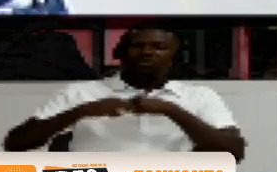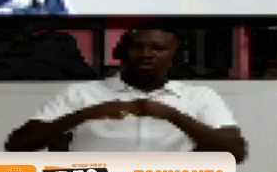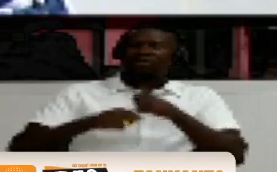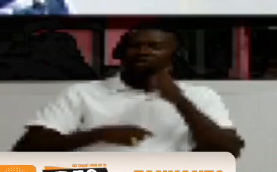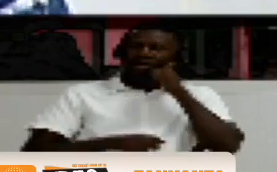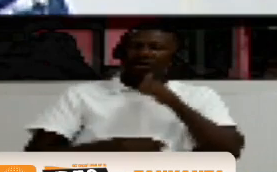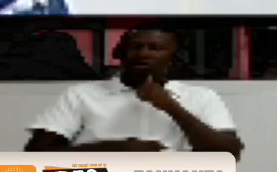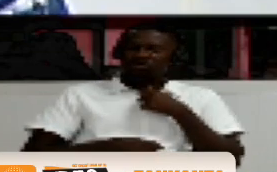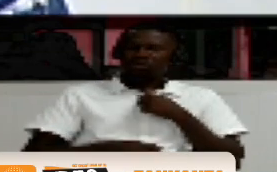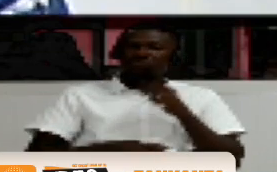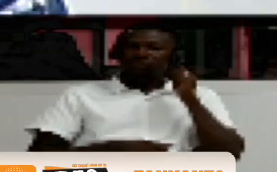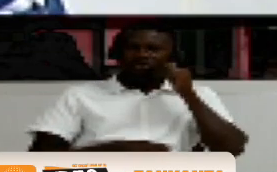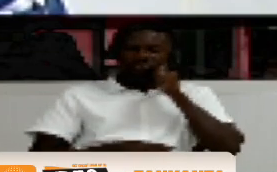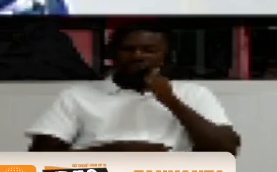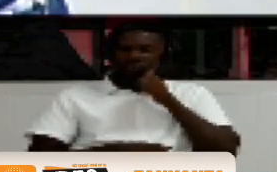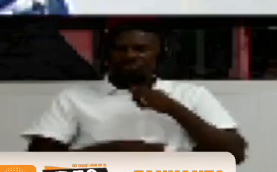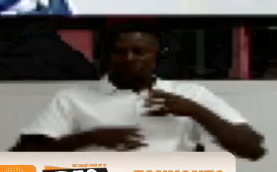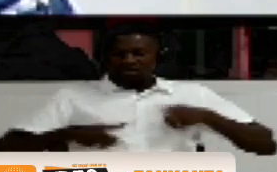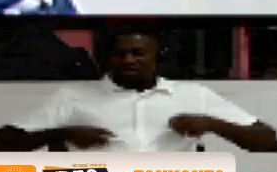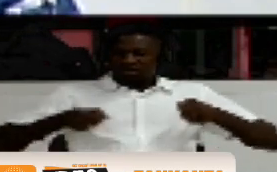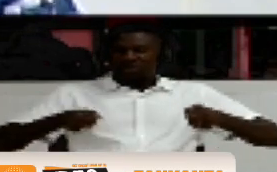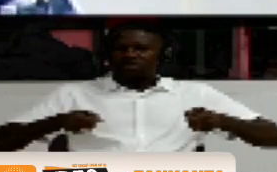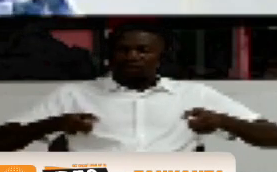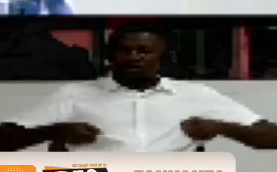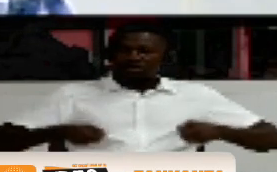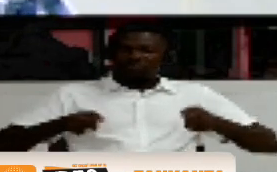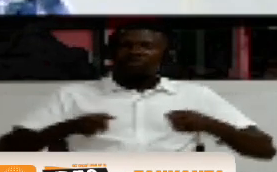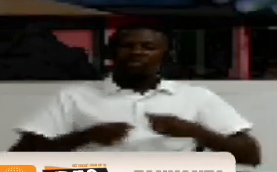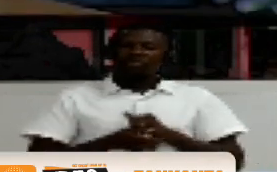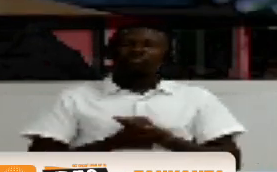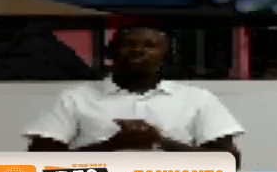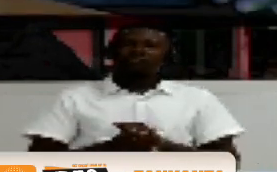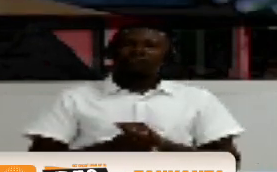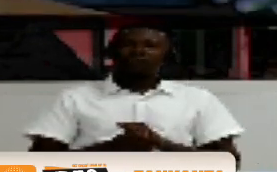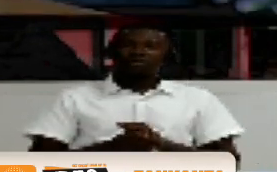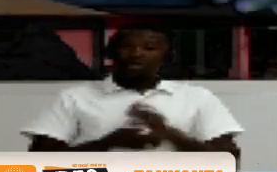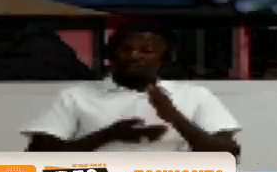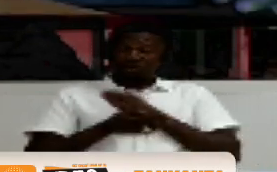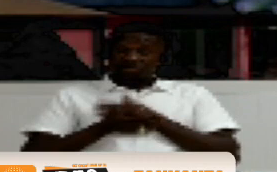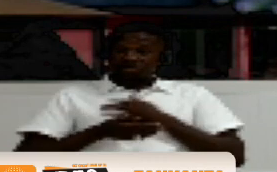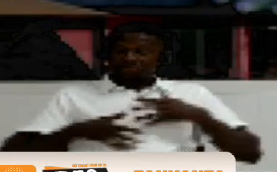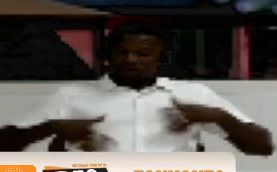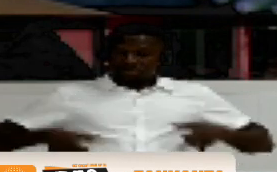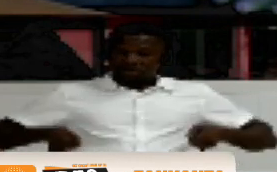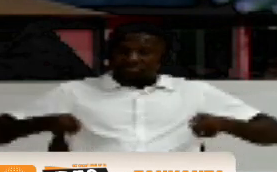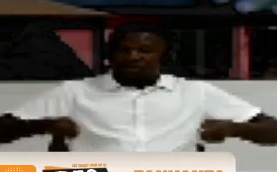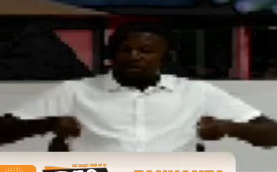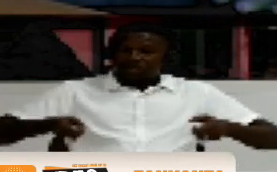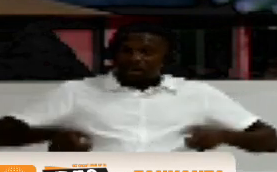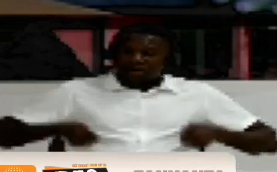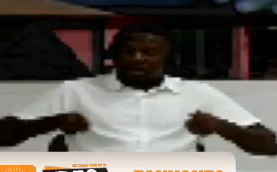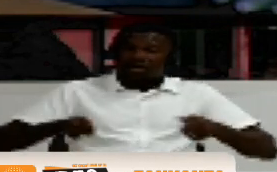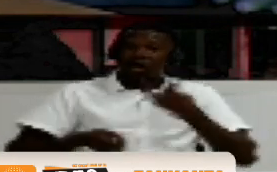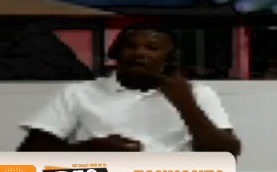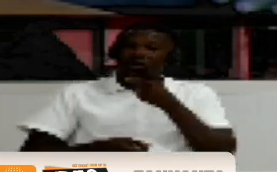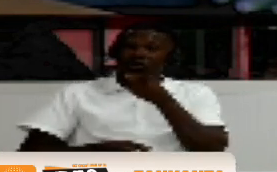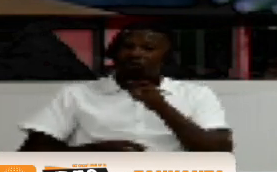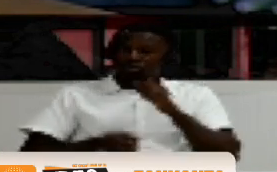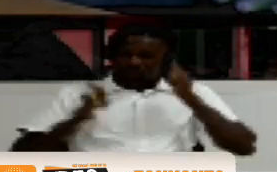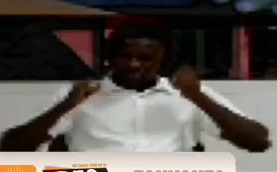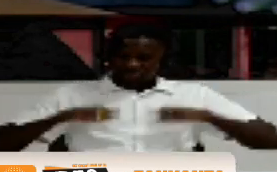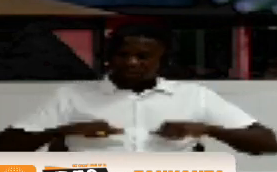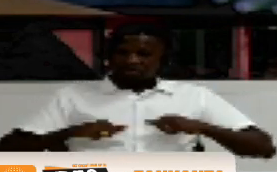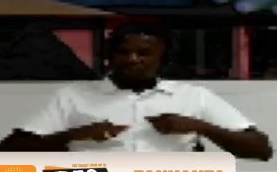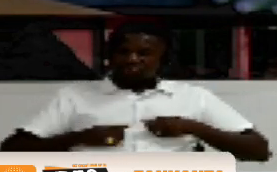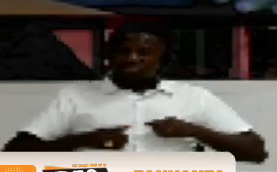to use the crutches very well and the like. And before the crutches, I mean, how were you able to move? Actually,